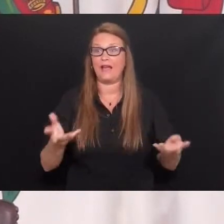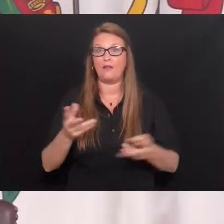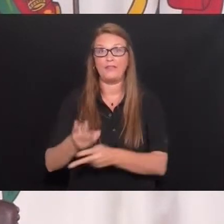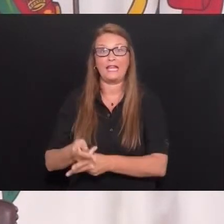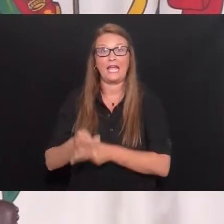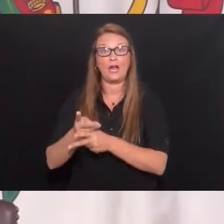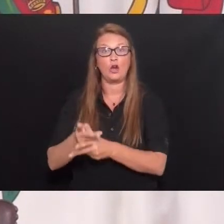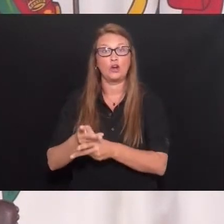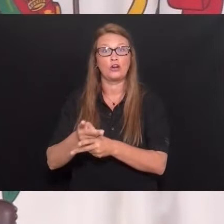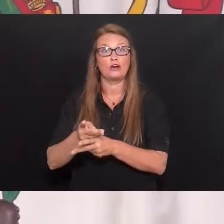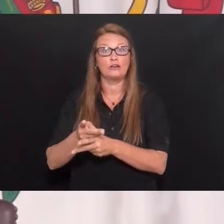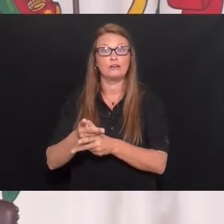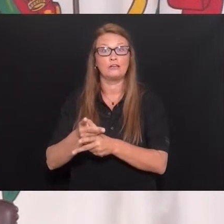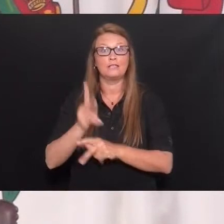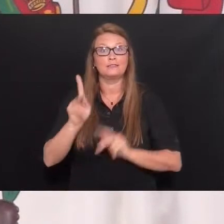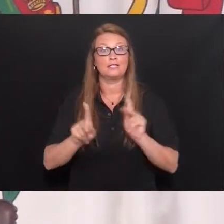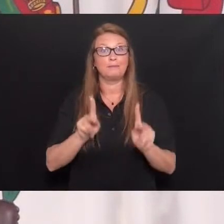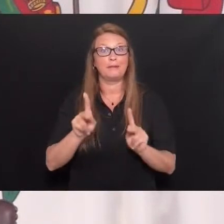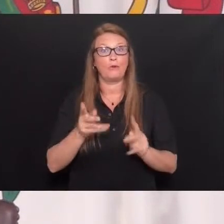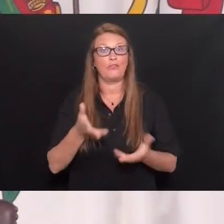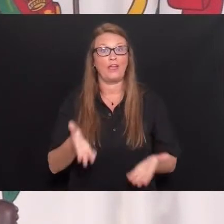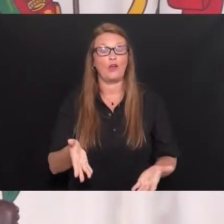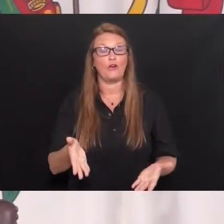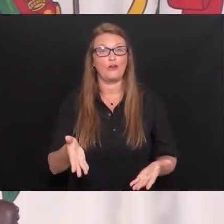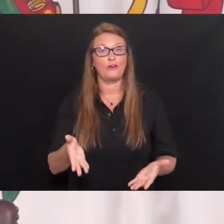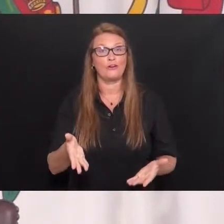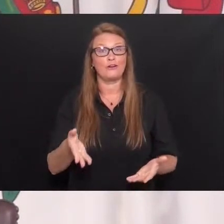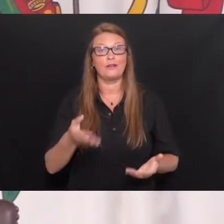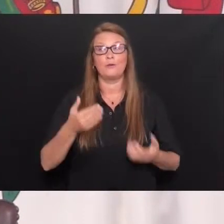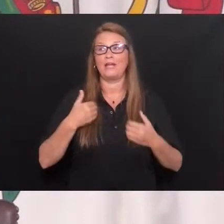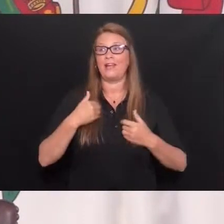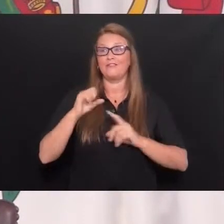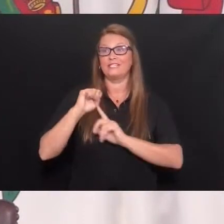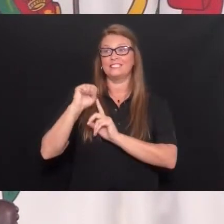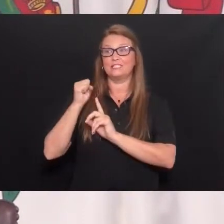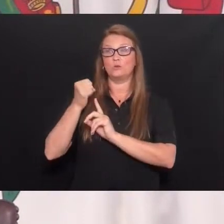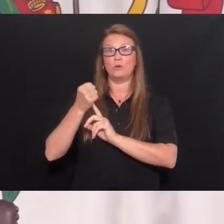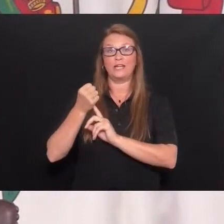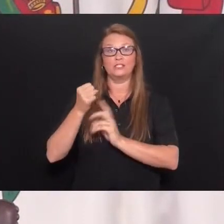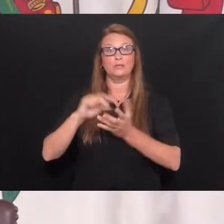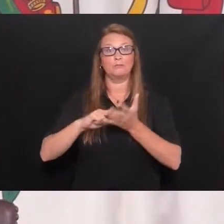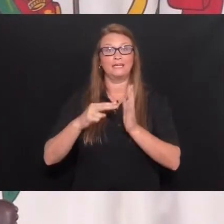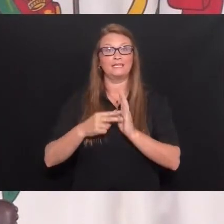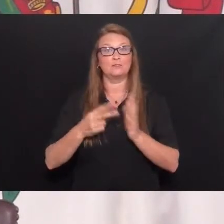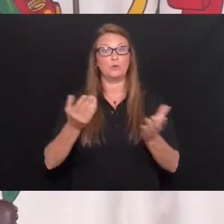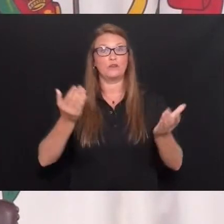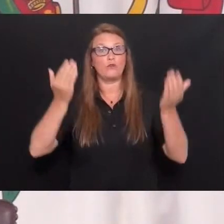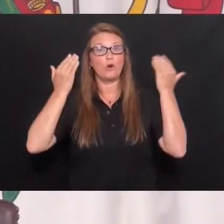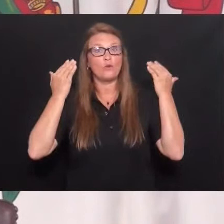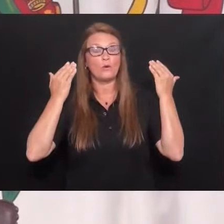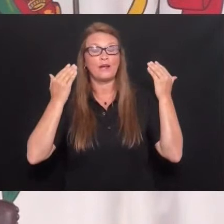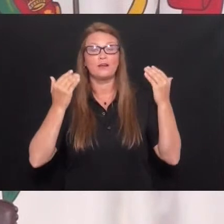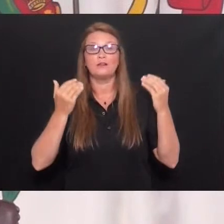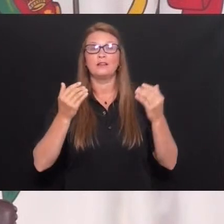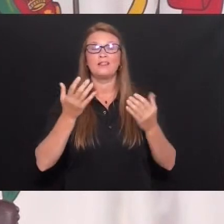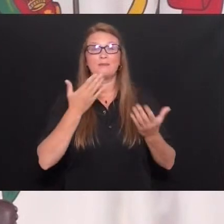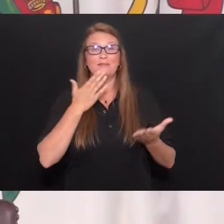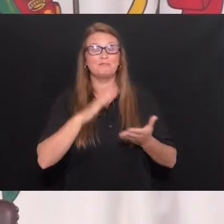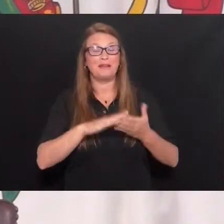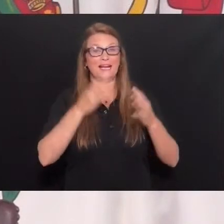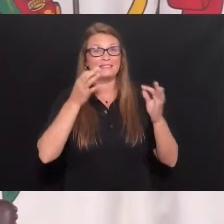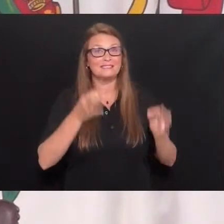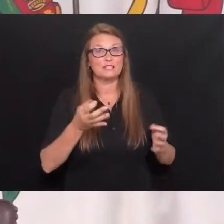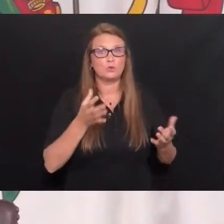we get in a situation to where by being overrun, then terrible decisions are having to be